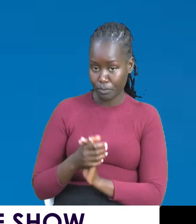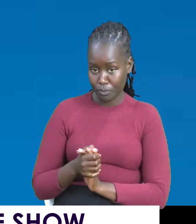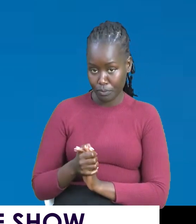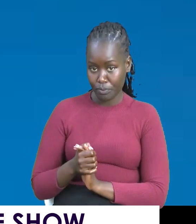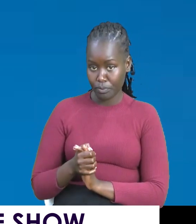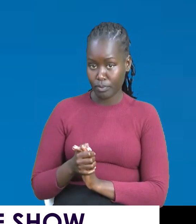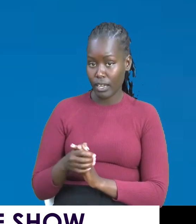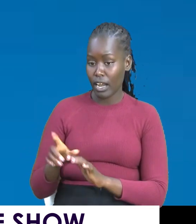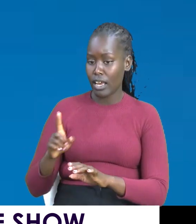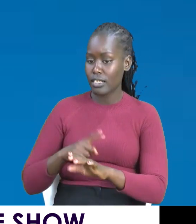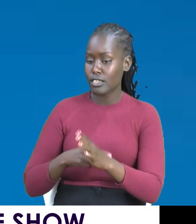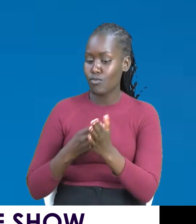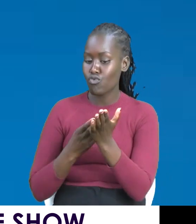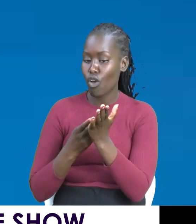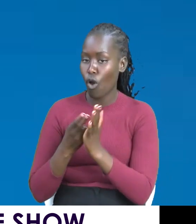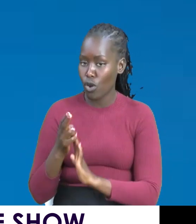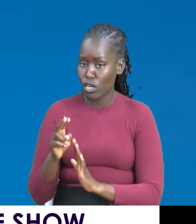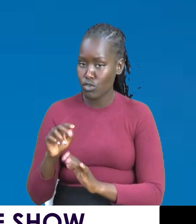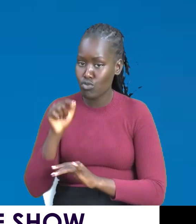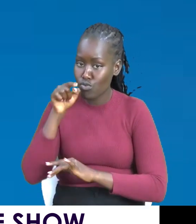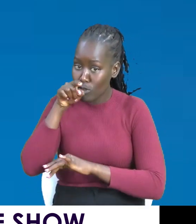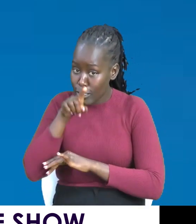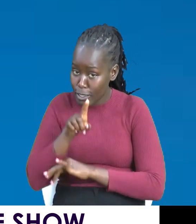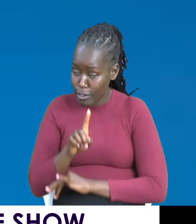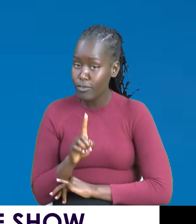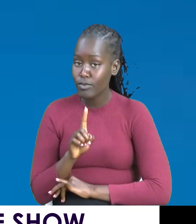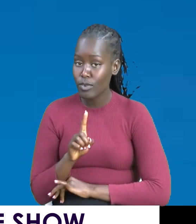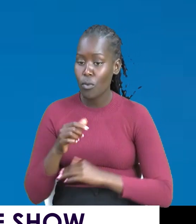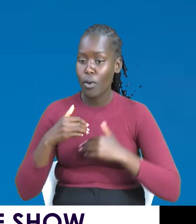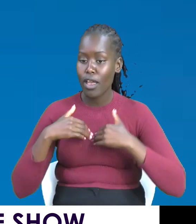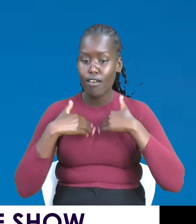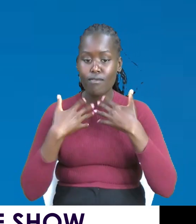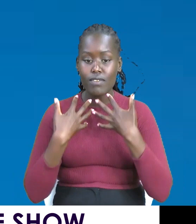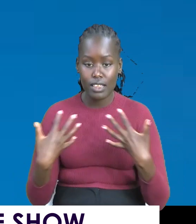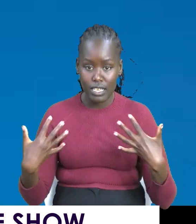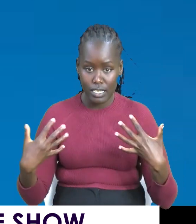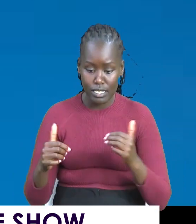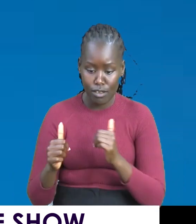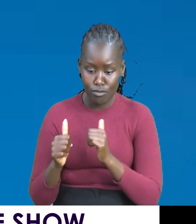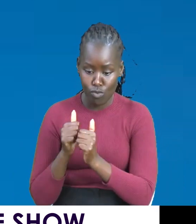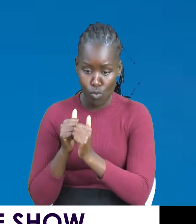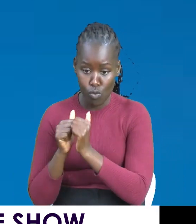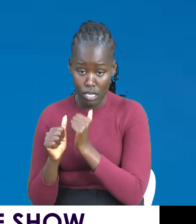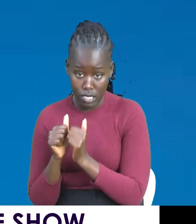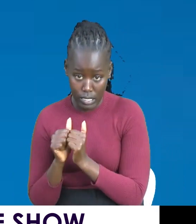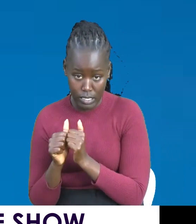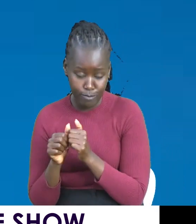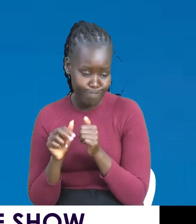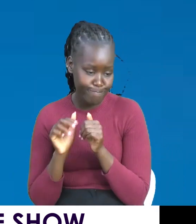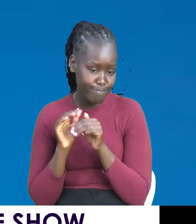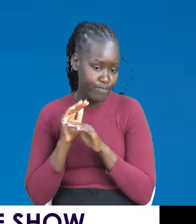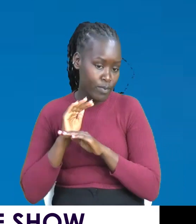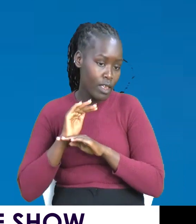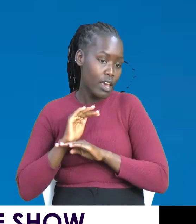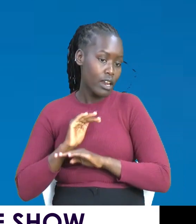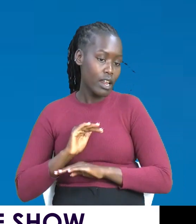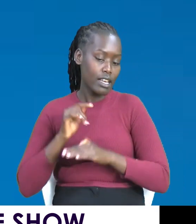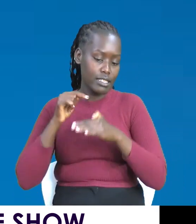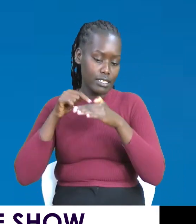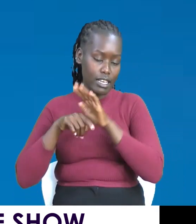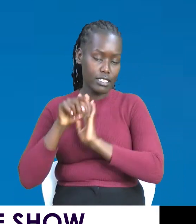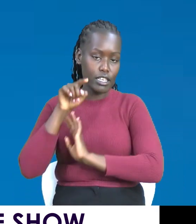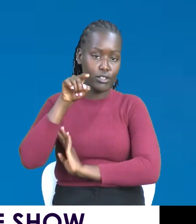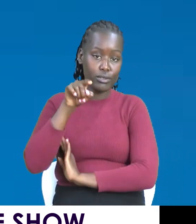When you are honest with yourself, there are things that just relax on the inside of